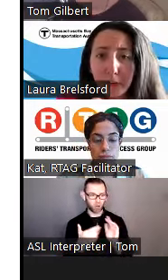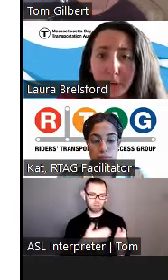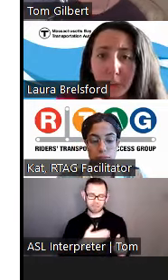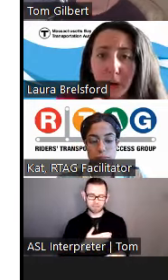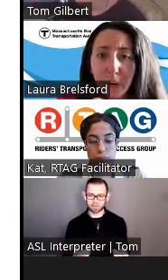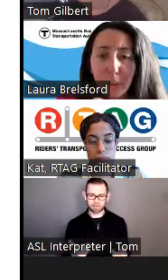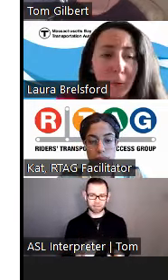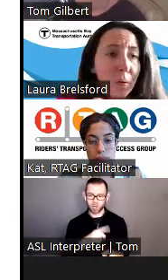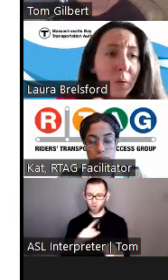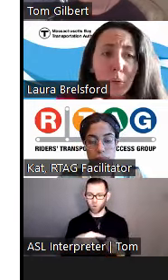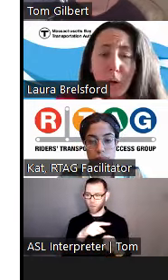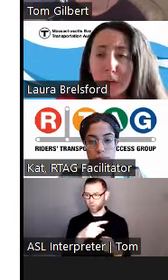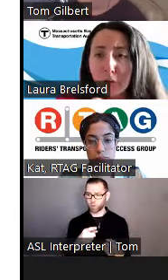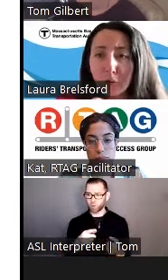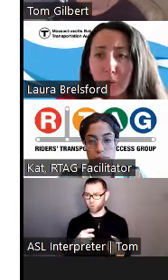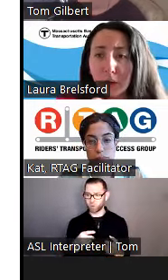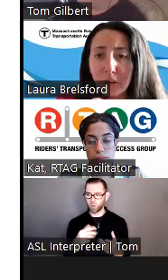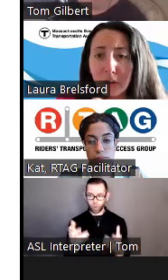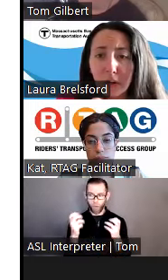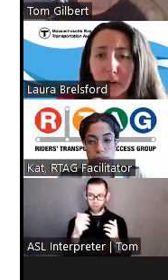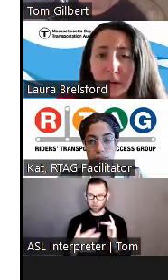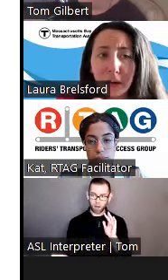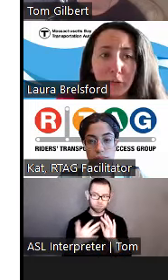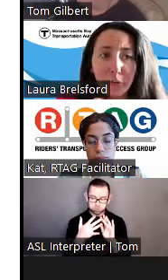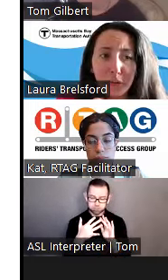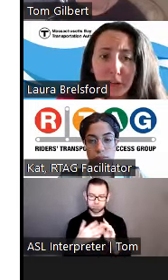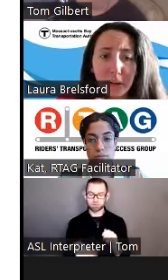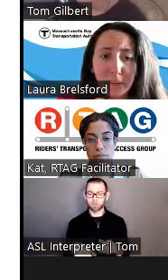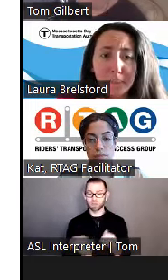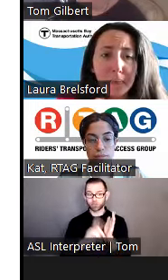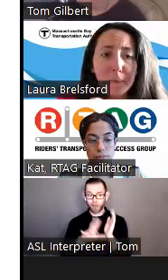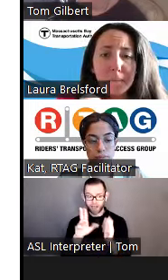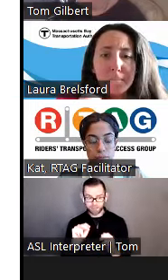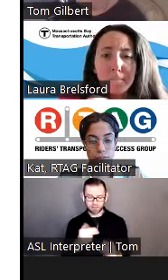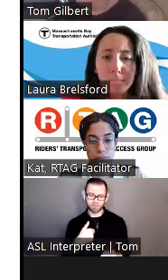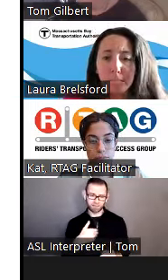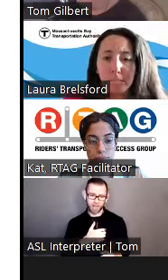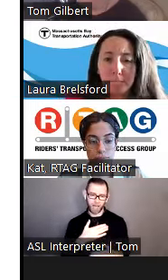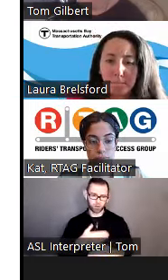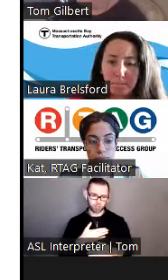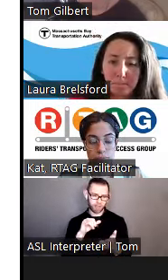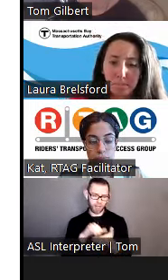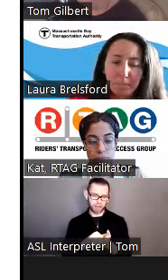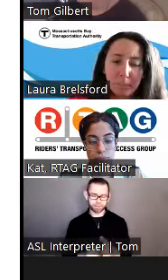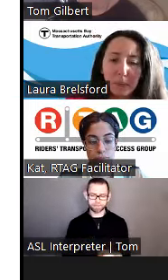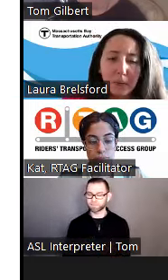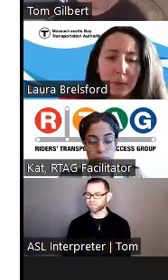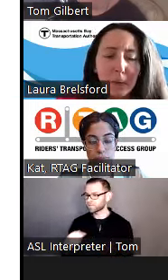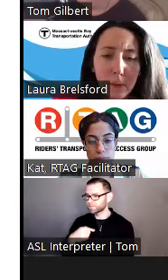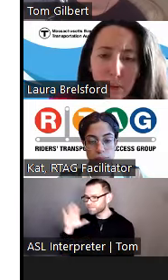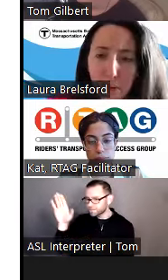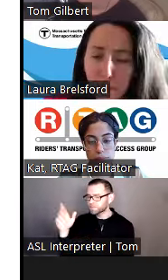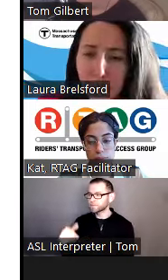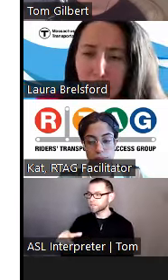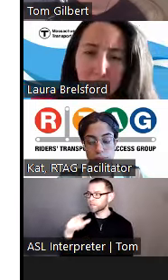Whenever you want to check in, I do appreciate that. It's not just